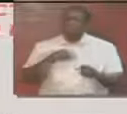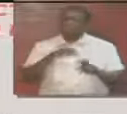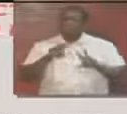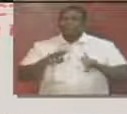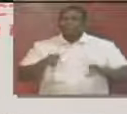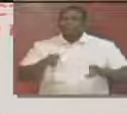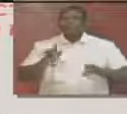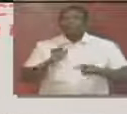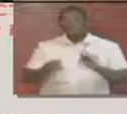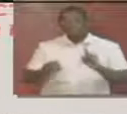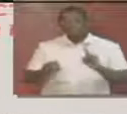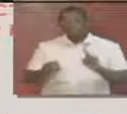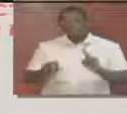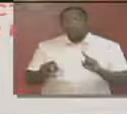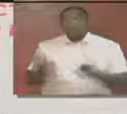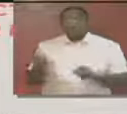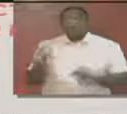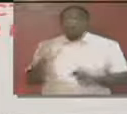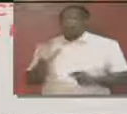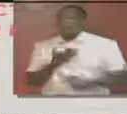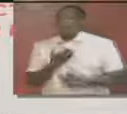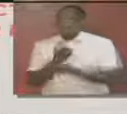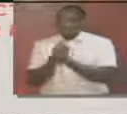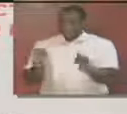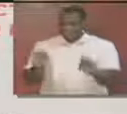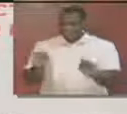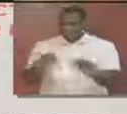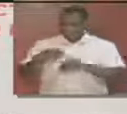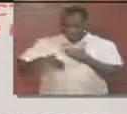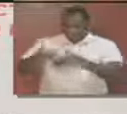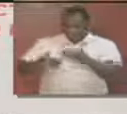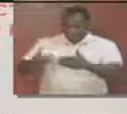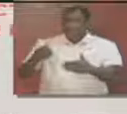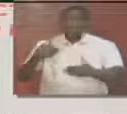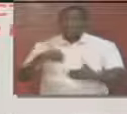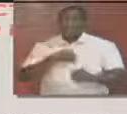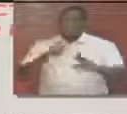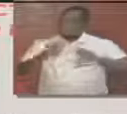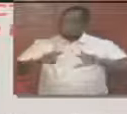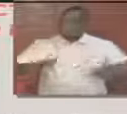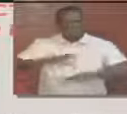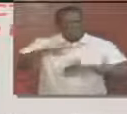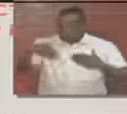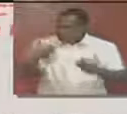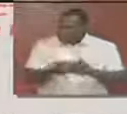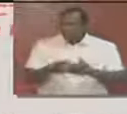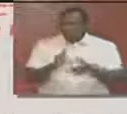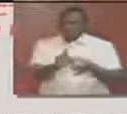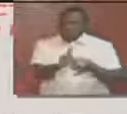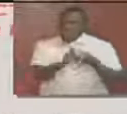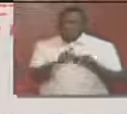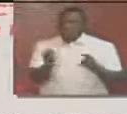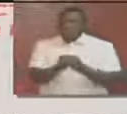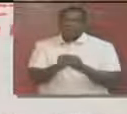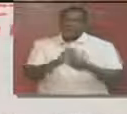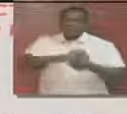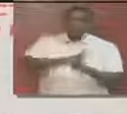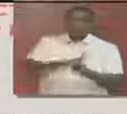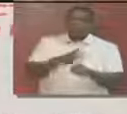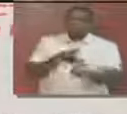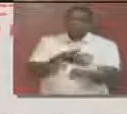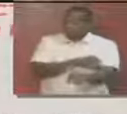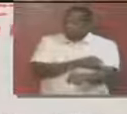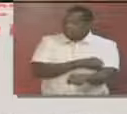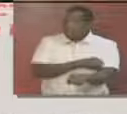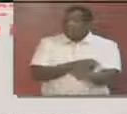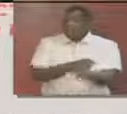Safety systematically reviews any and all of the signals and concerns related to COVID-19 vaccine safety, and this committee meets every